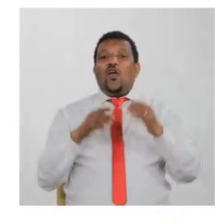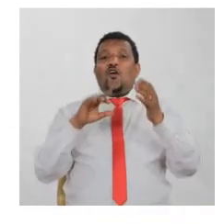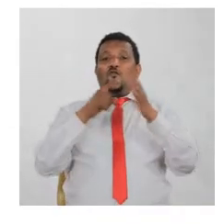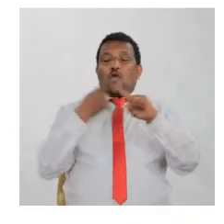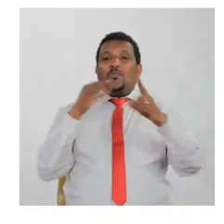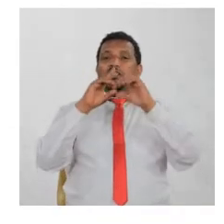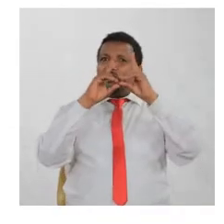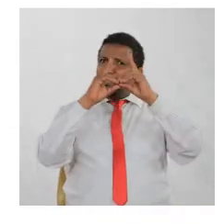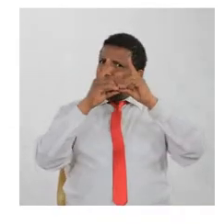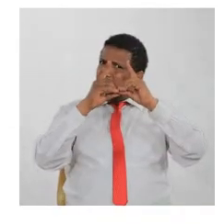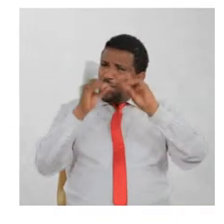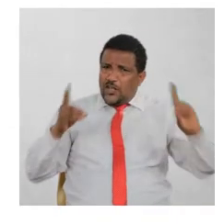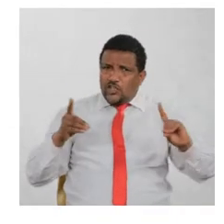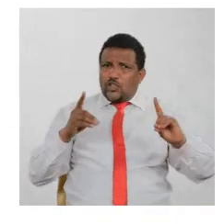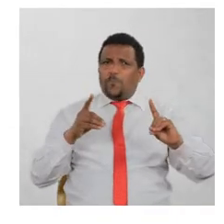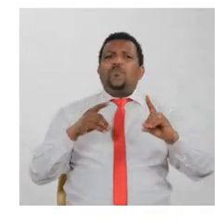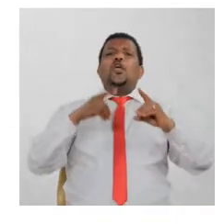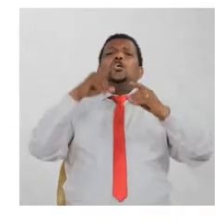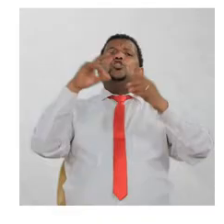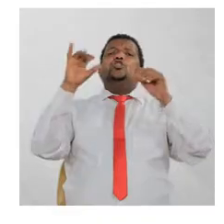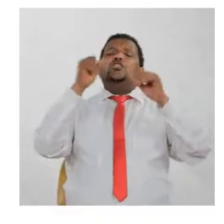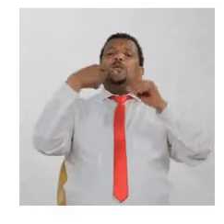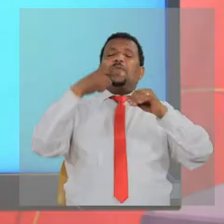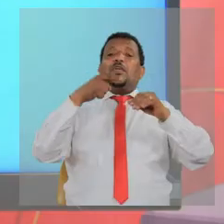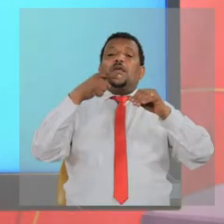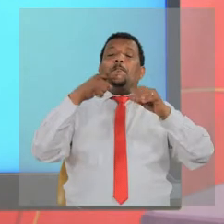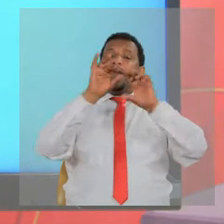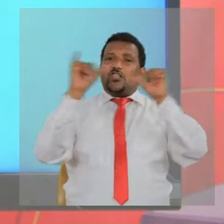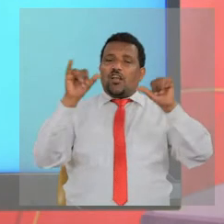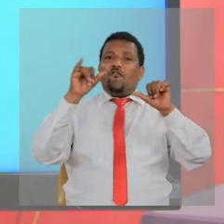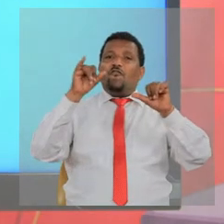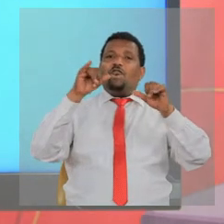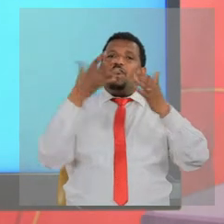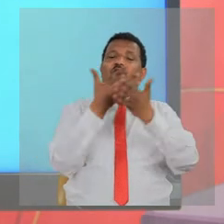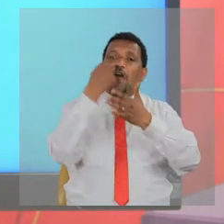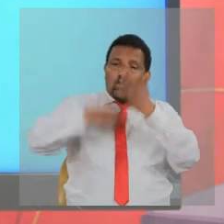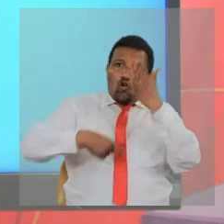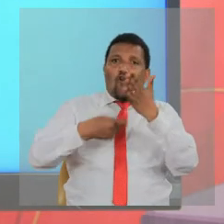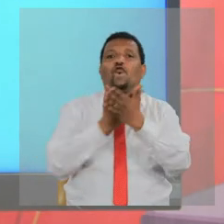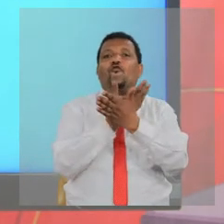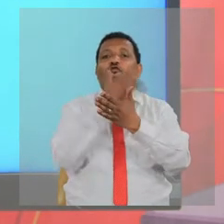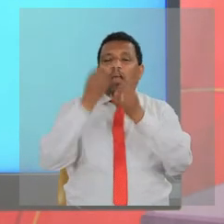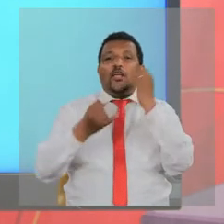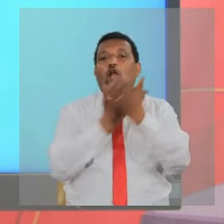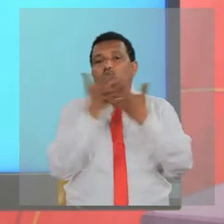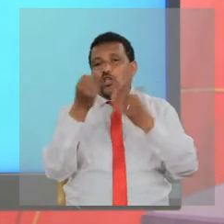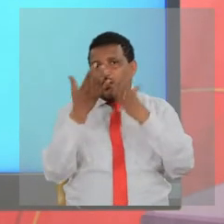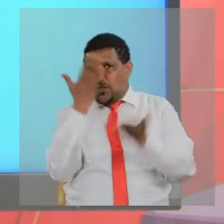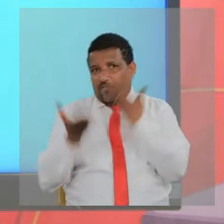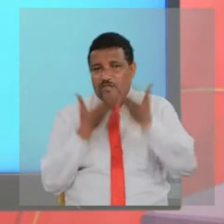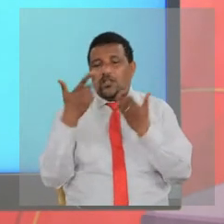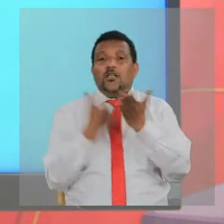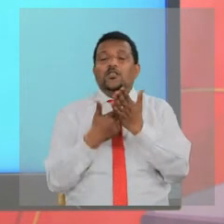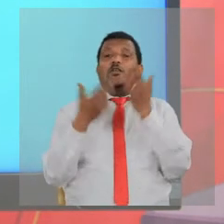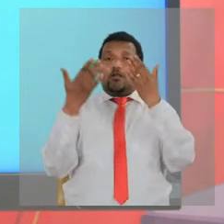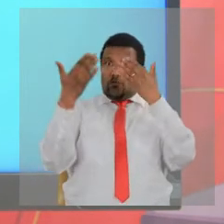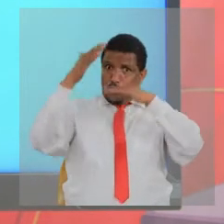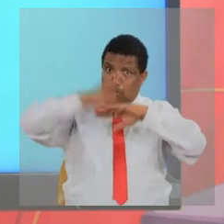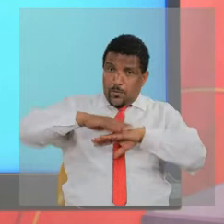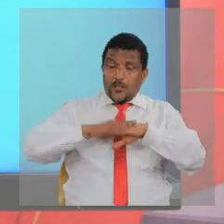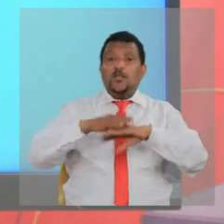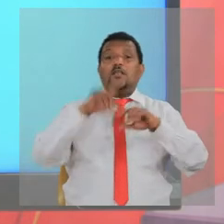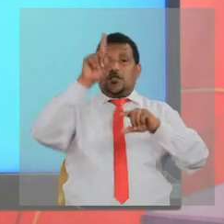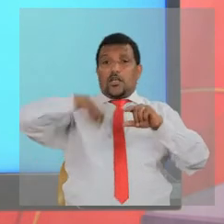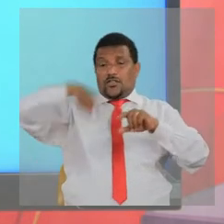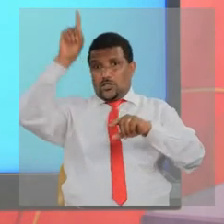definition, GDP measures the value of final goods and services. There is double counting in measuring GDP if statisticians add the value